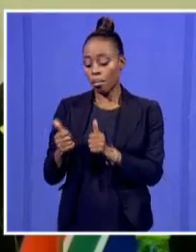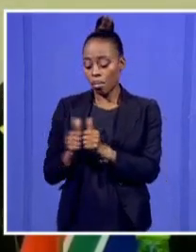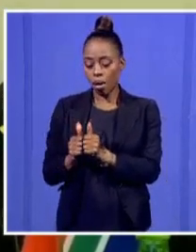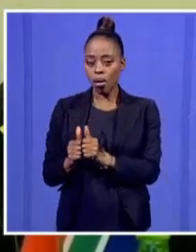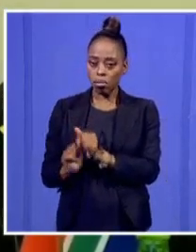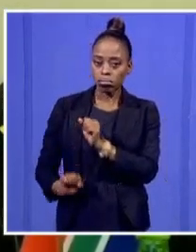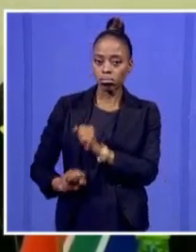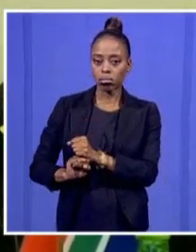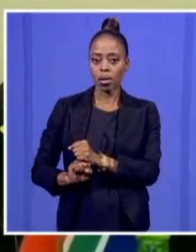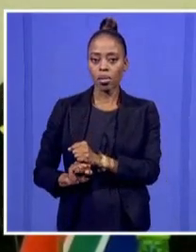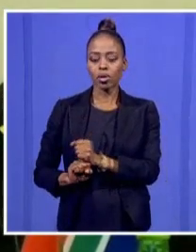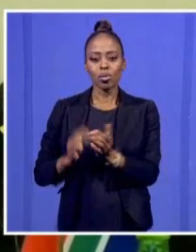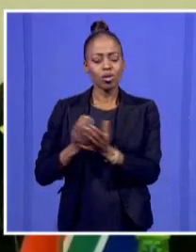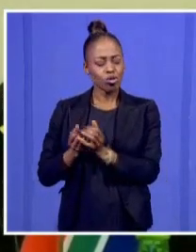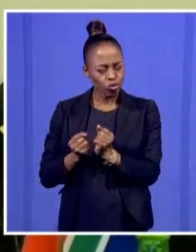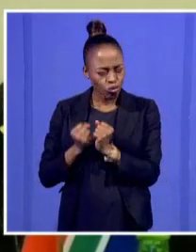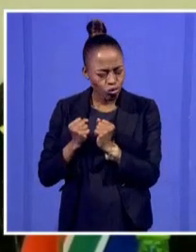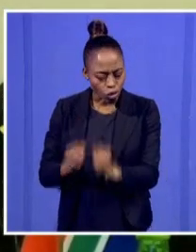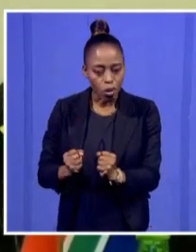stands the test of time,